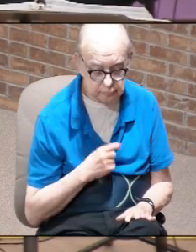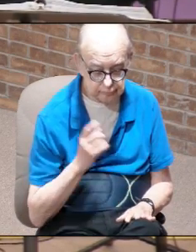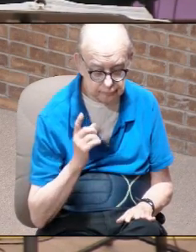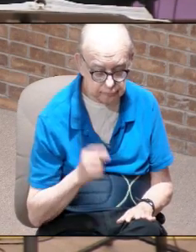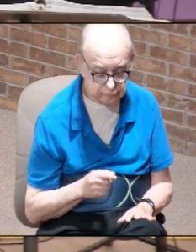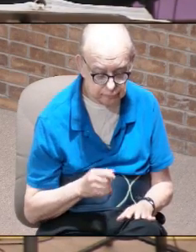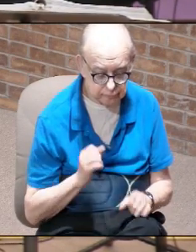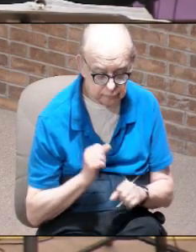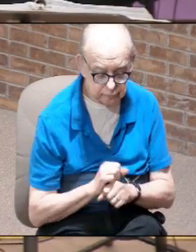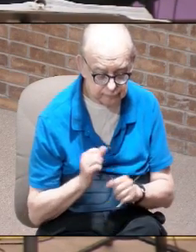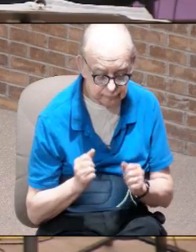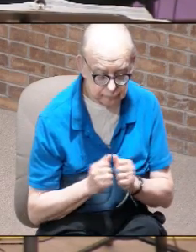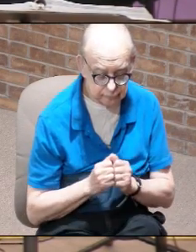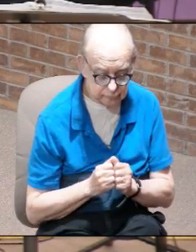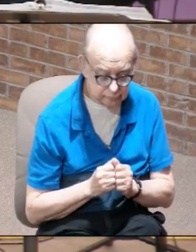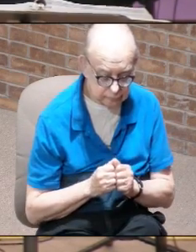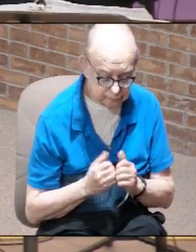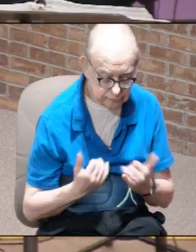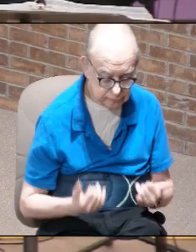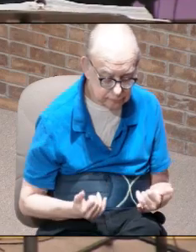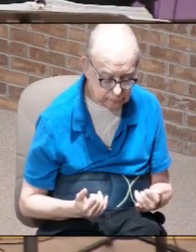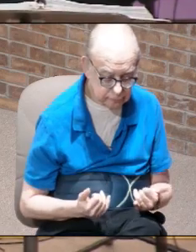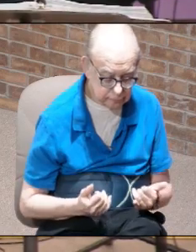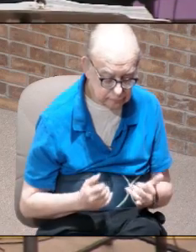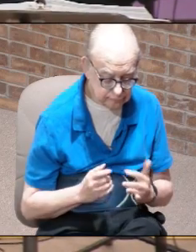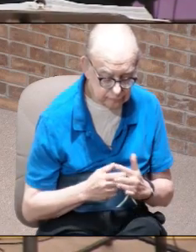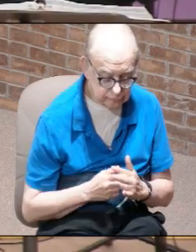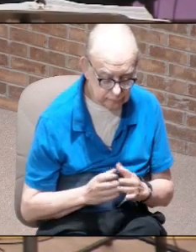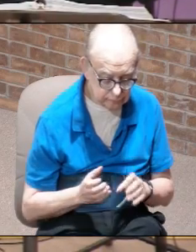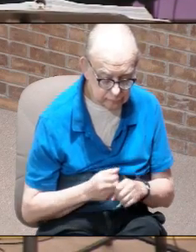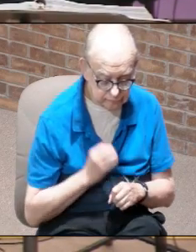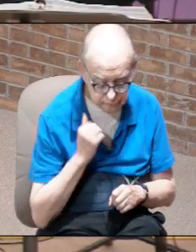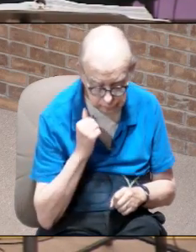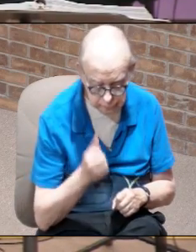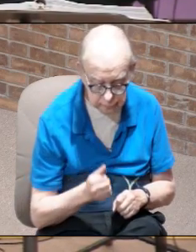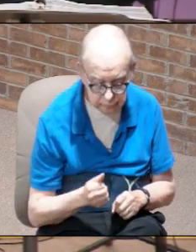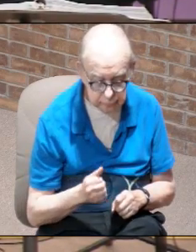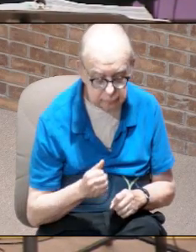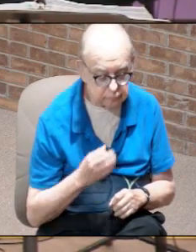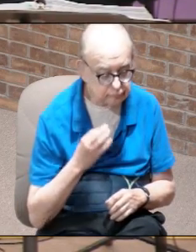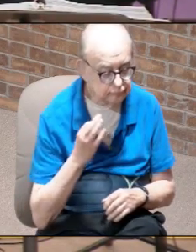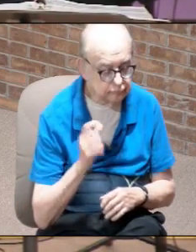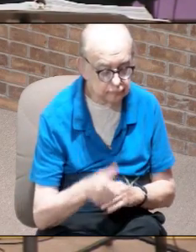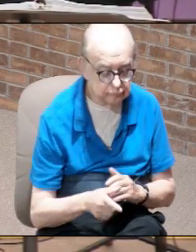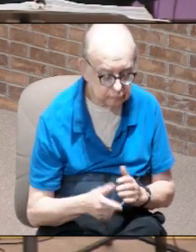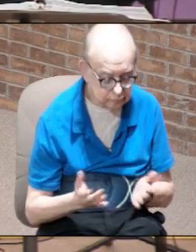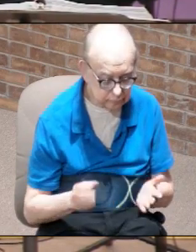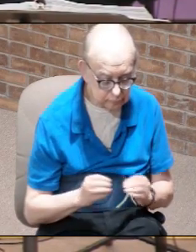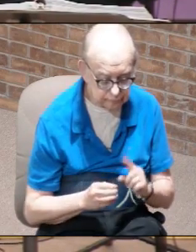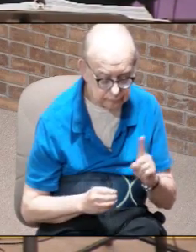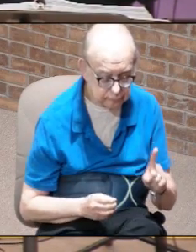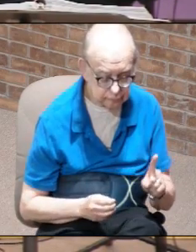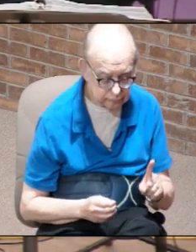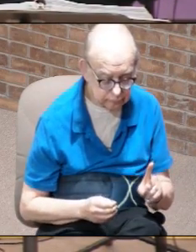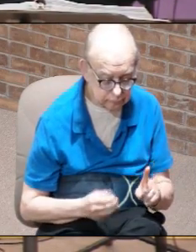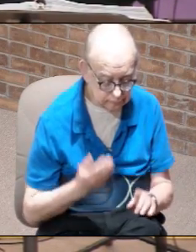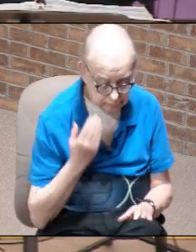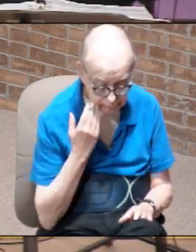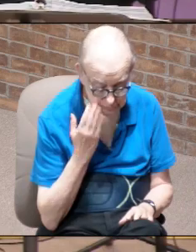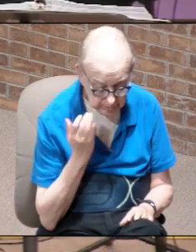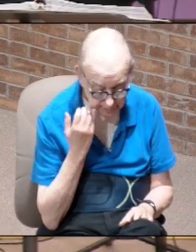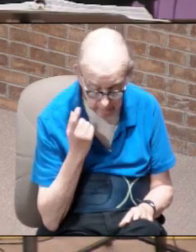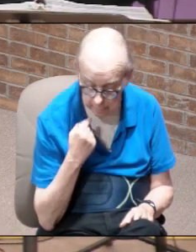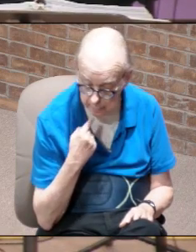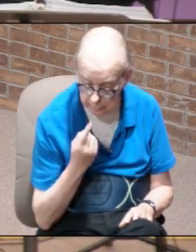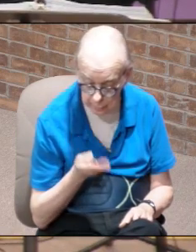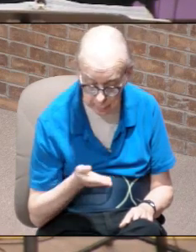deal with our present resources, not what I'm getting tomorrow or the next day or the next day. Because number one, I don't even know if I'm going to be